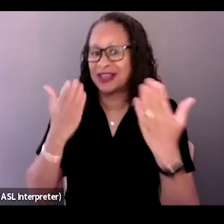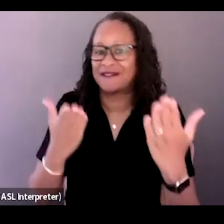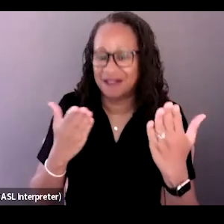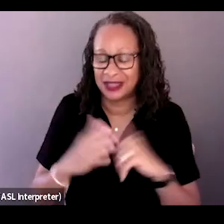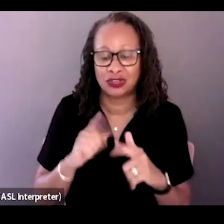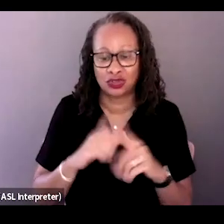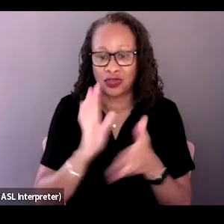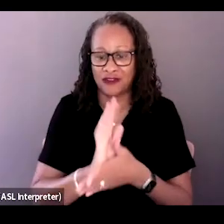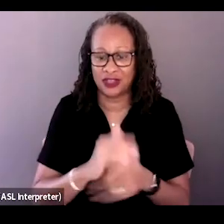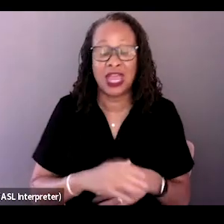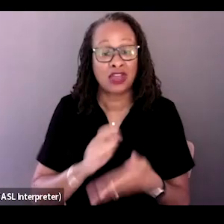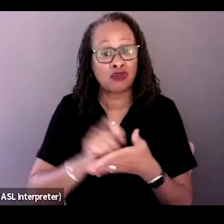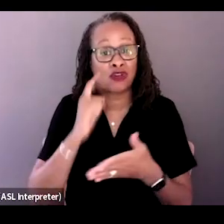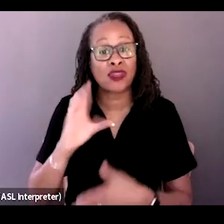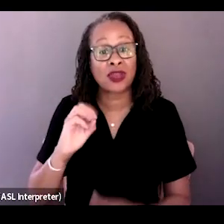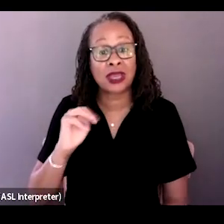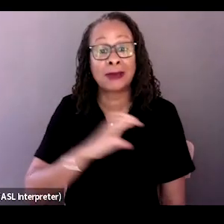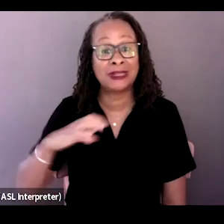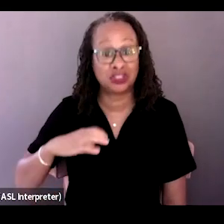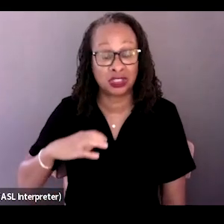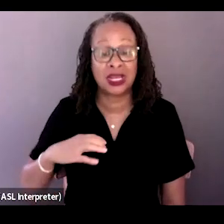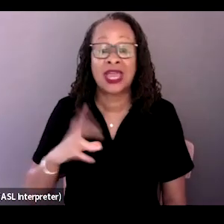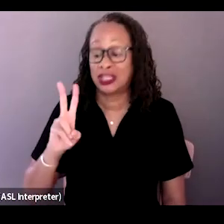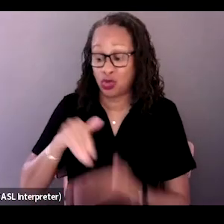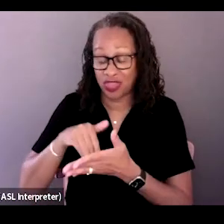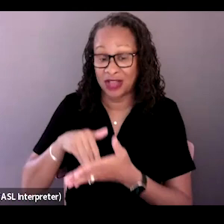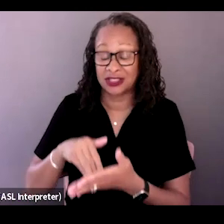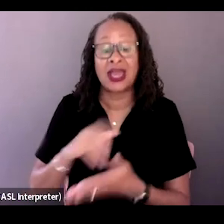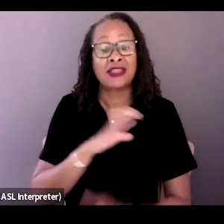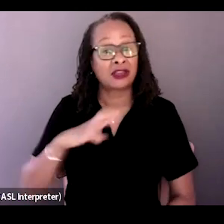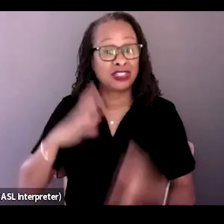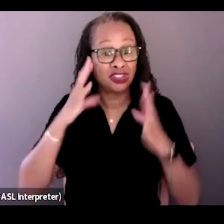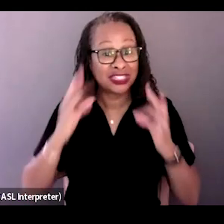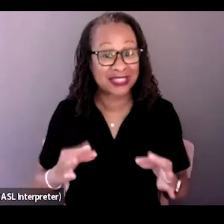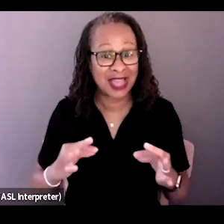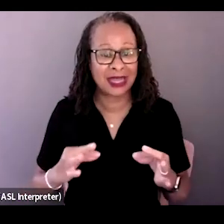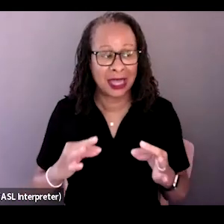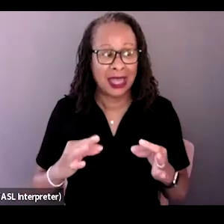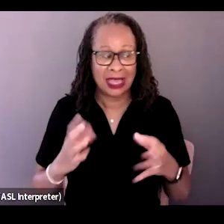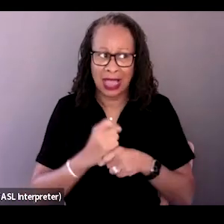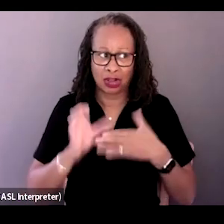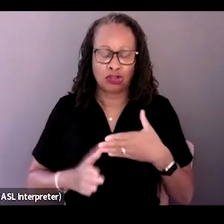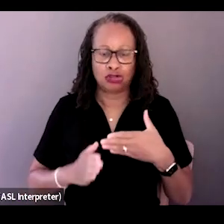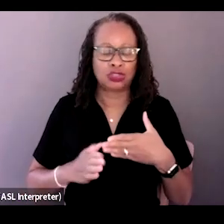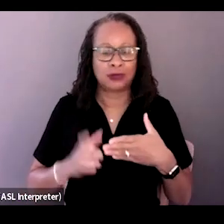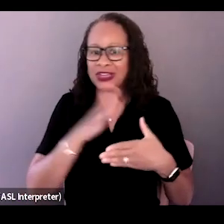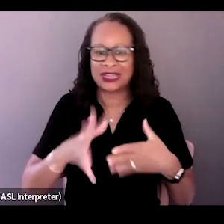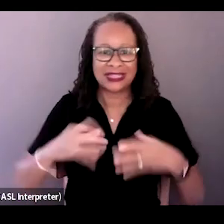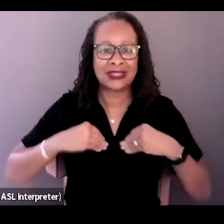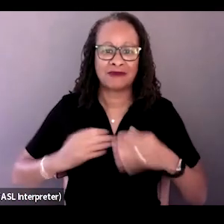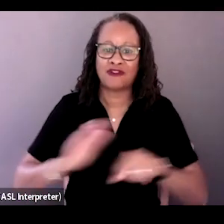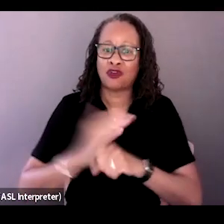set for the commission, and then the commission in 2000 sort of came to the conclusion, but never sort of really took full account of that